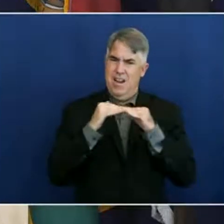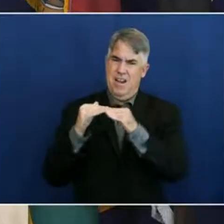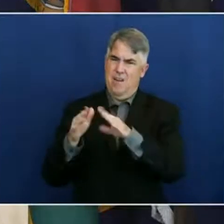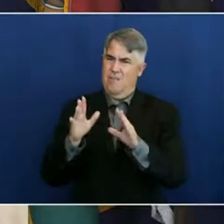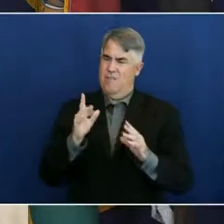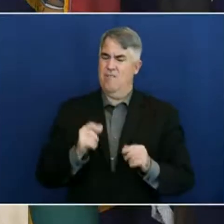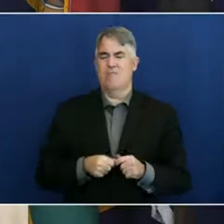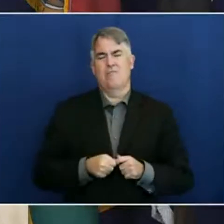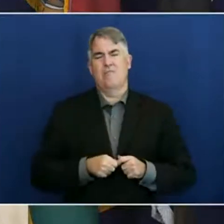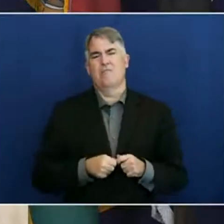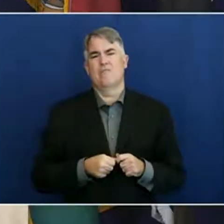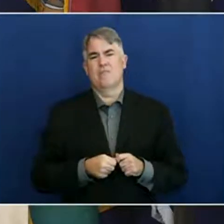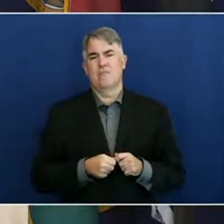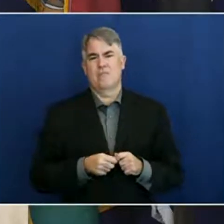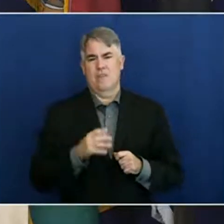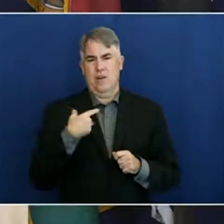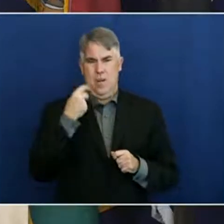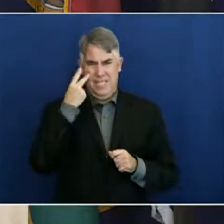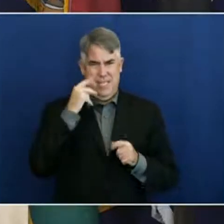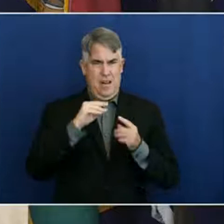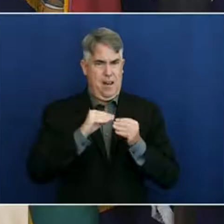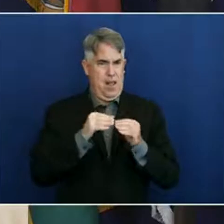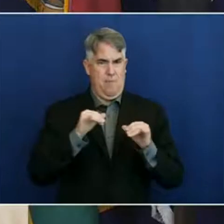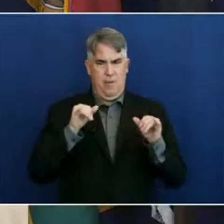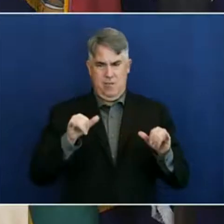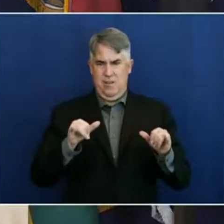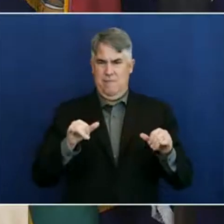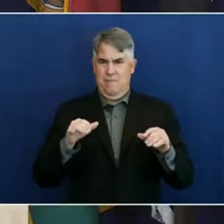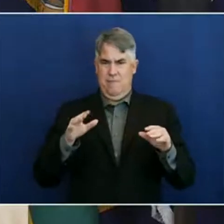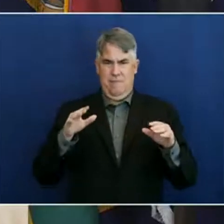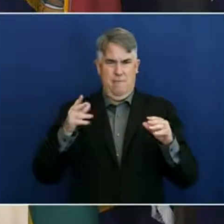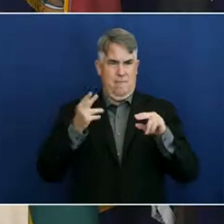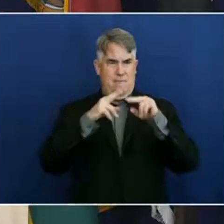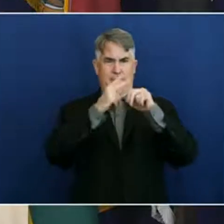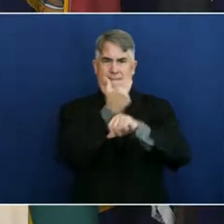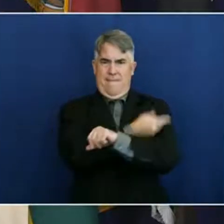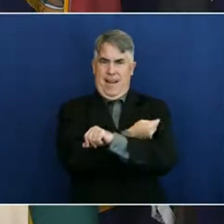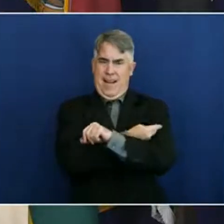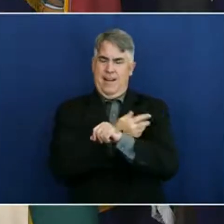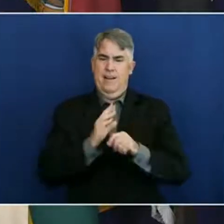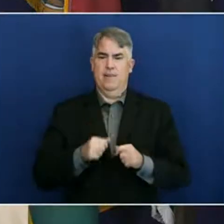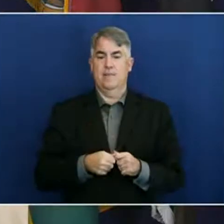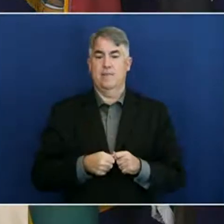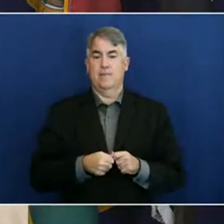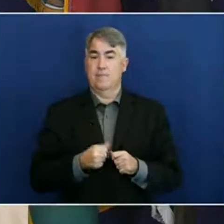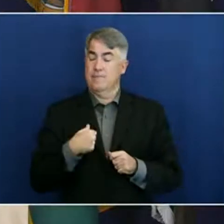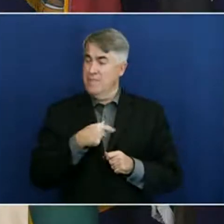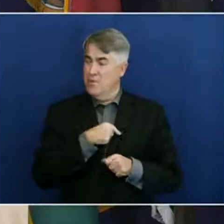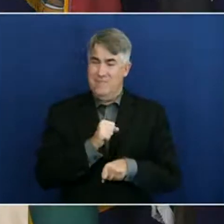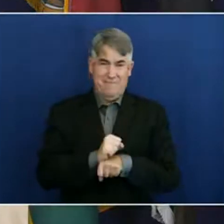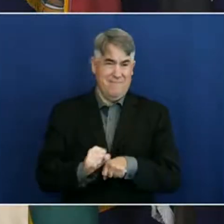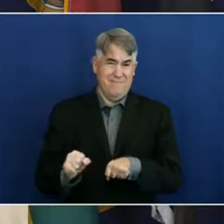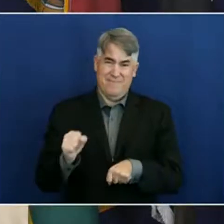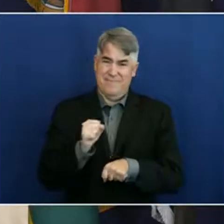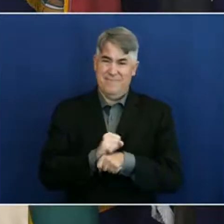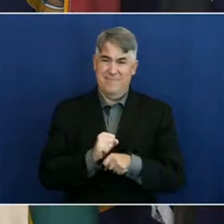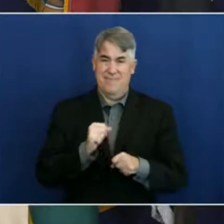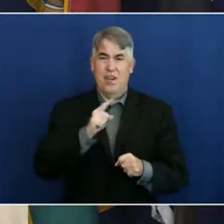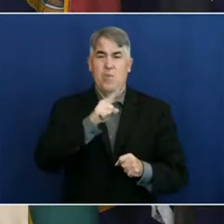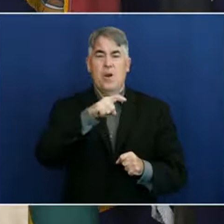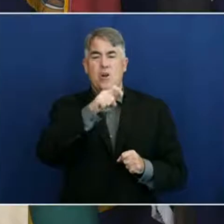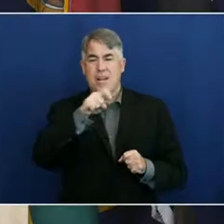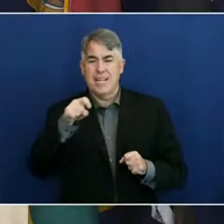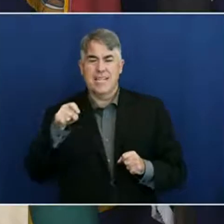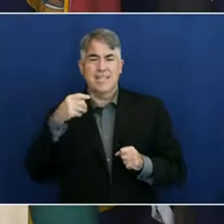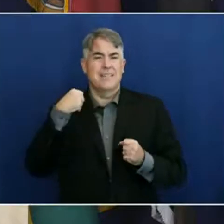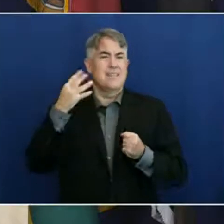these numbers continue to increase, and we're going to do everything we can to make sure that we're delivering the vaccines. We can't lose sight of the